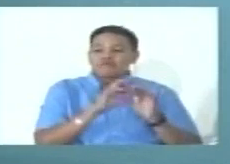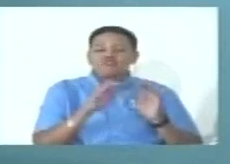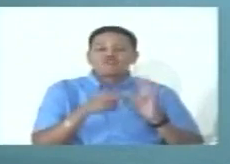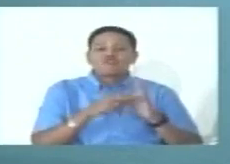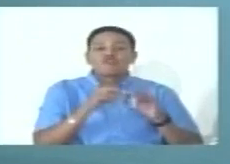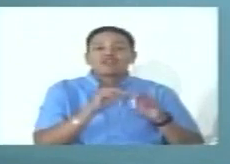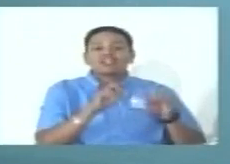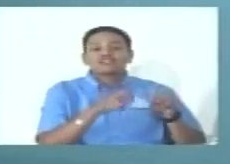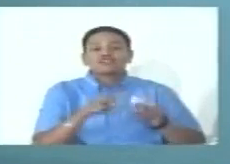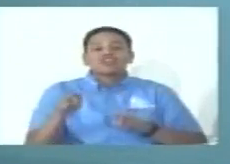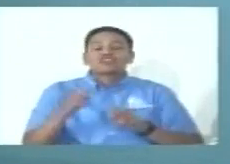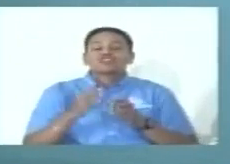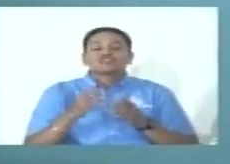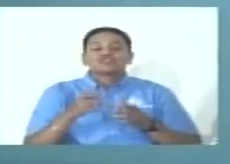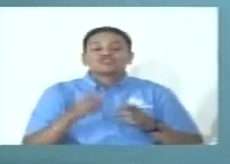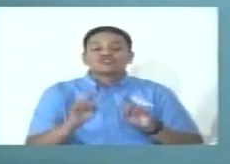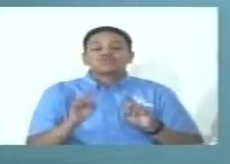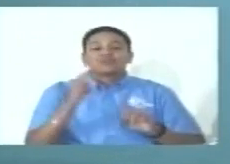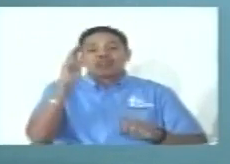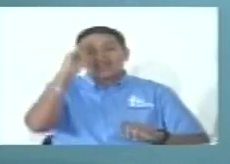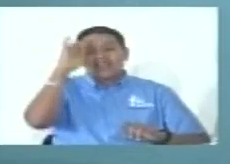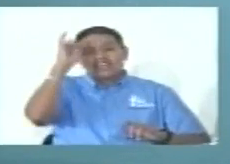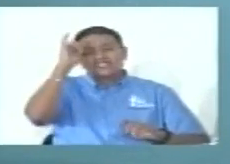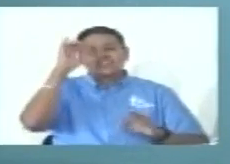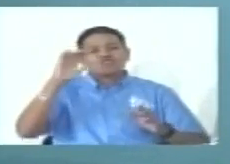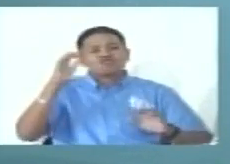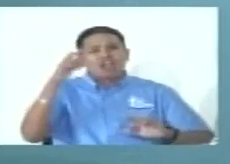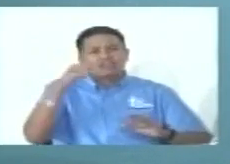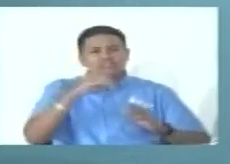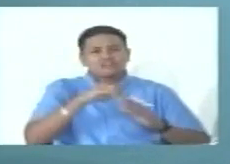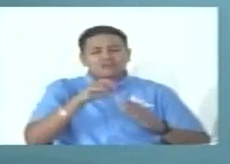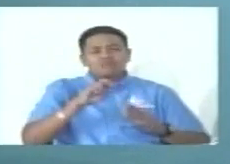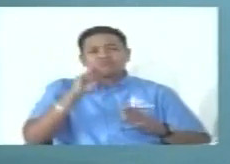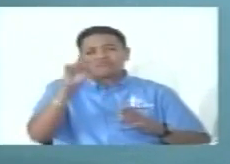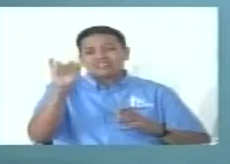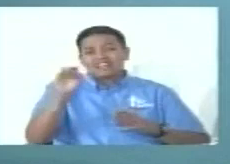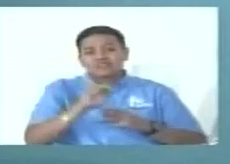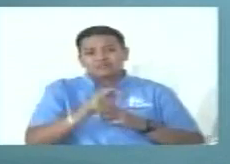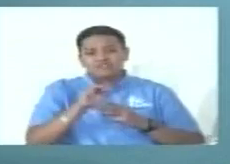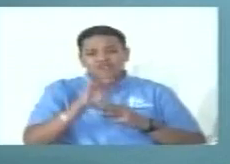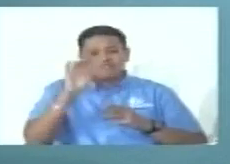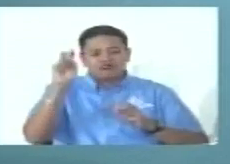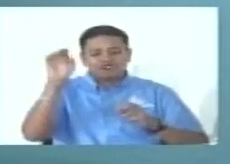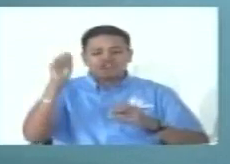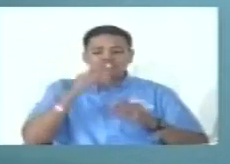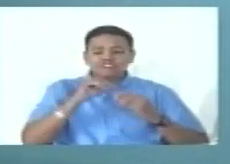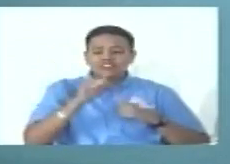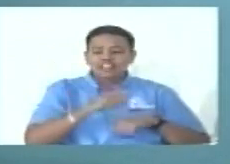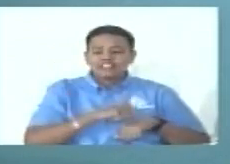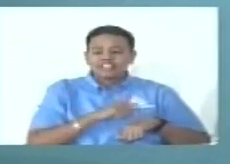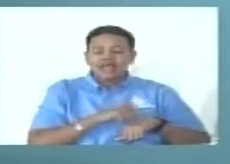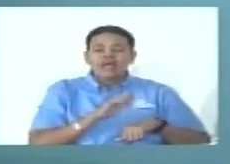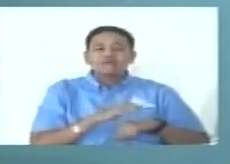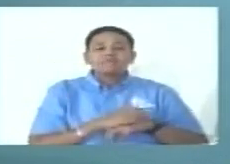transition during the Haitian crisis. I think he was at the ministry at that time. And his